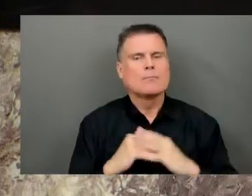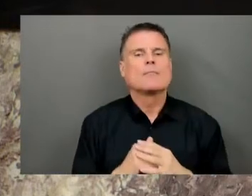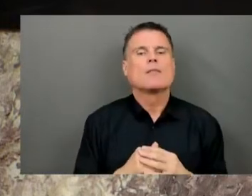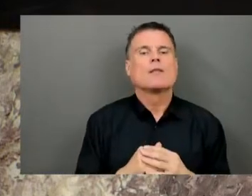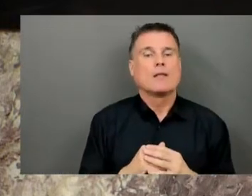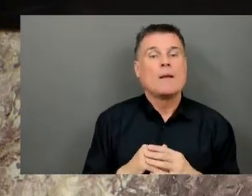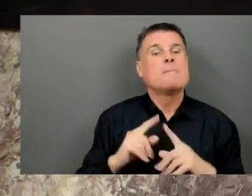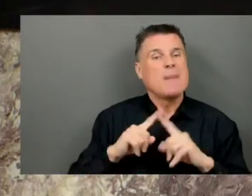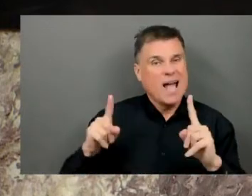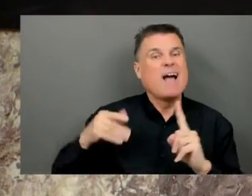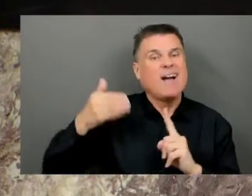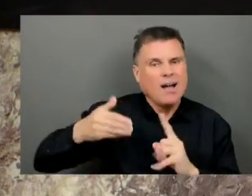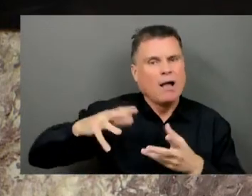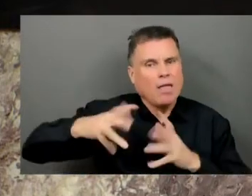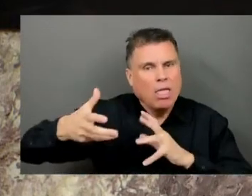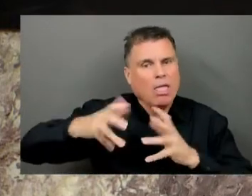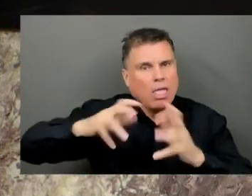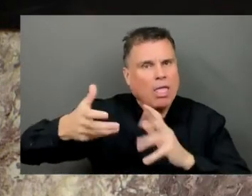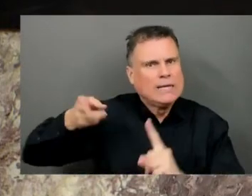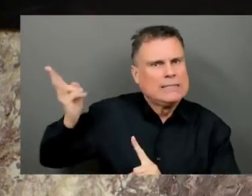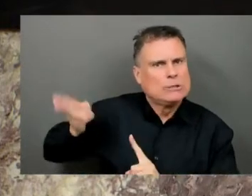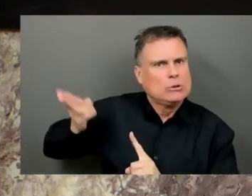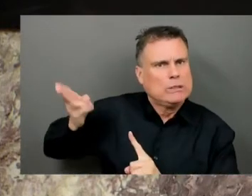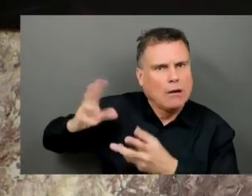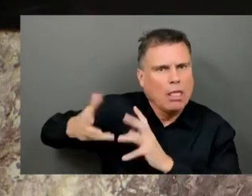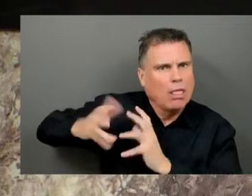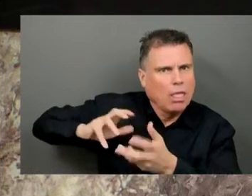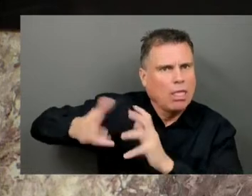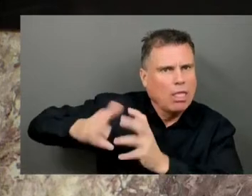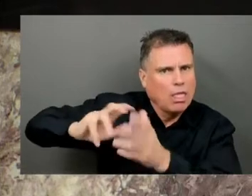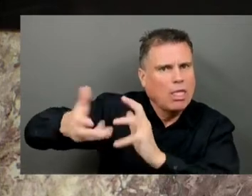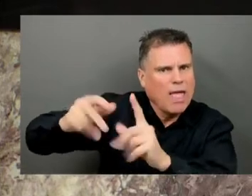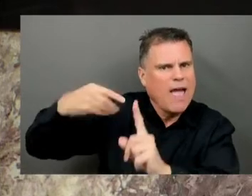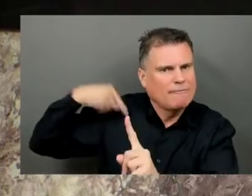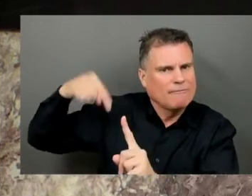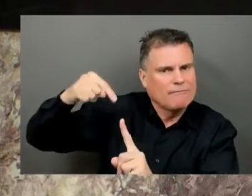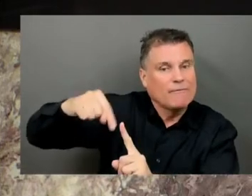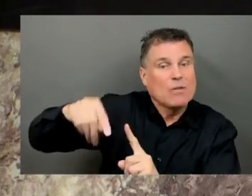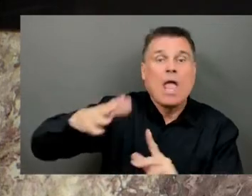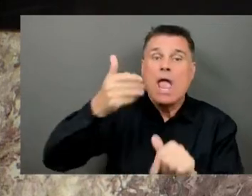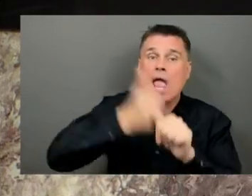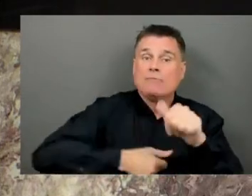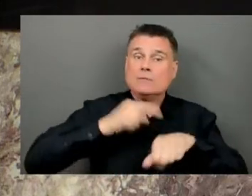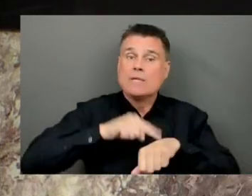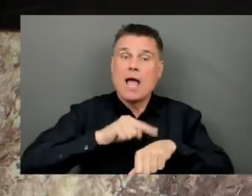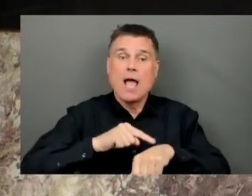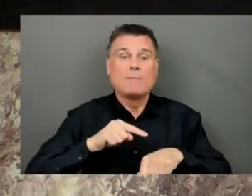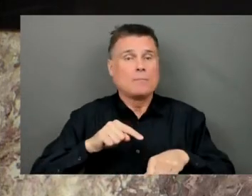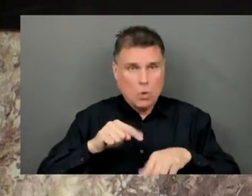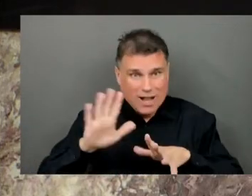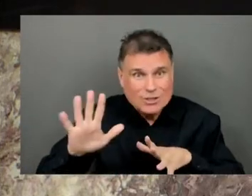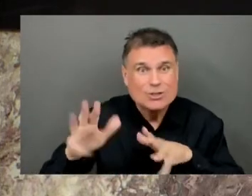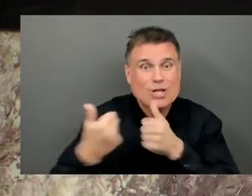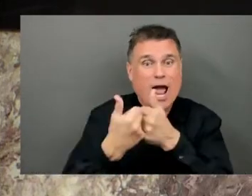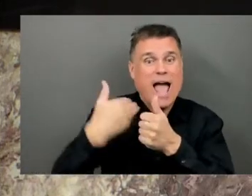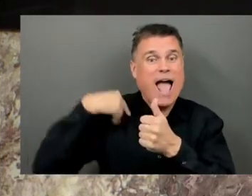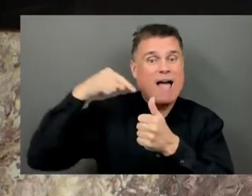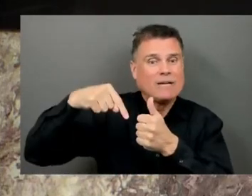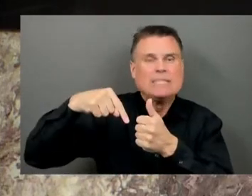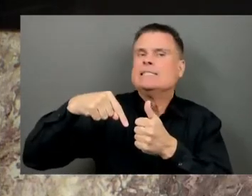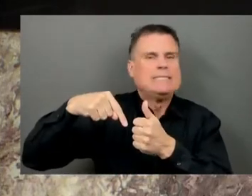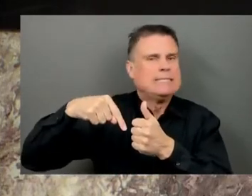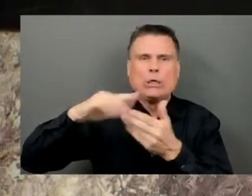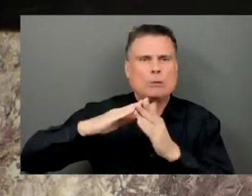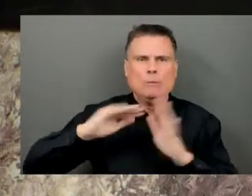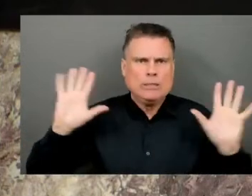colonies, the Sikhs of British Columbia showed up in force. That generosity of spirit created unique multicultural communities and enterprises